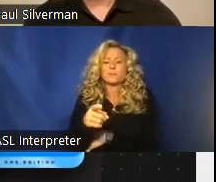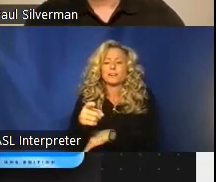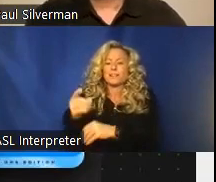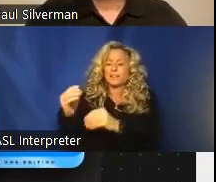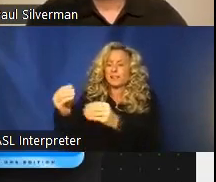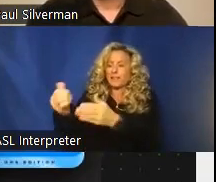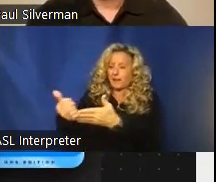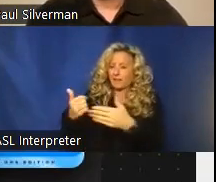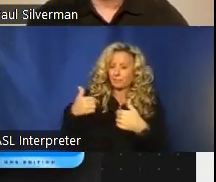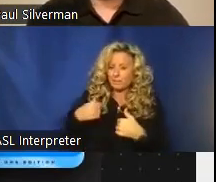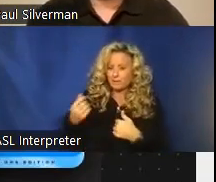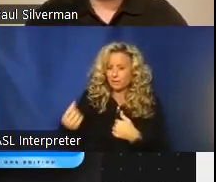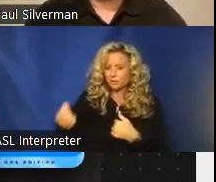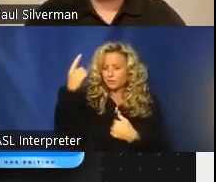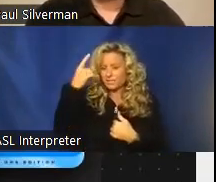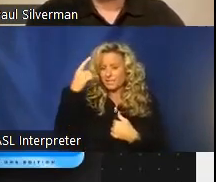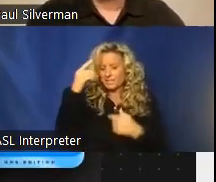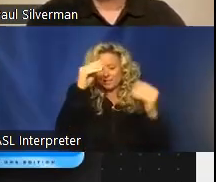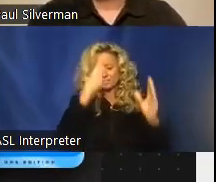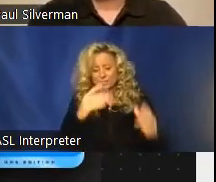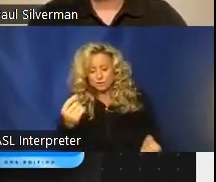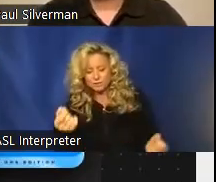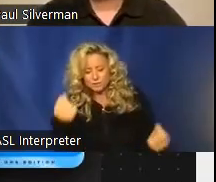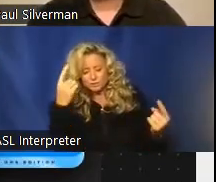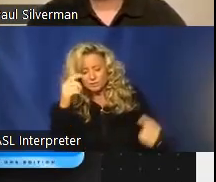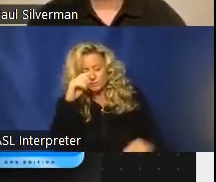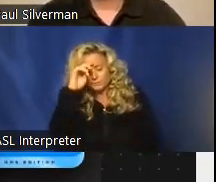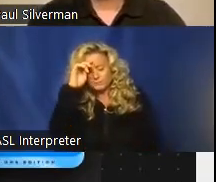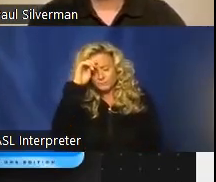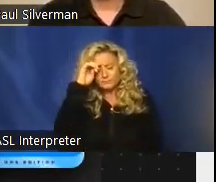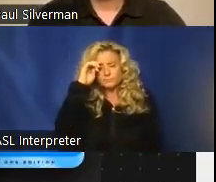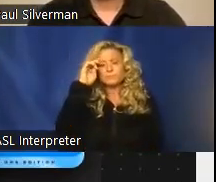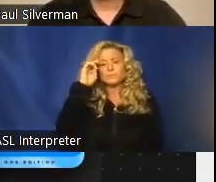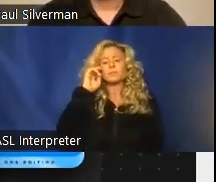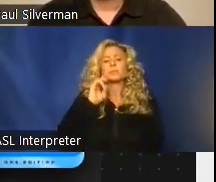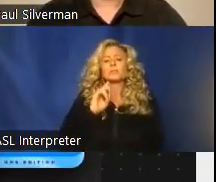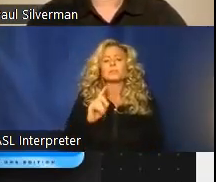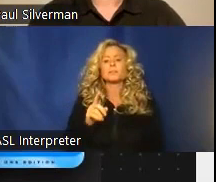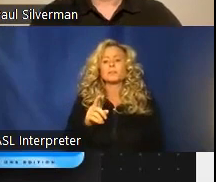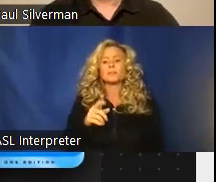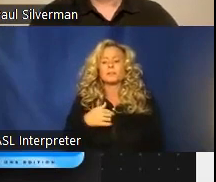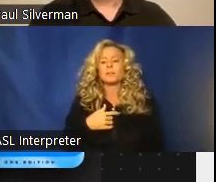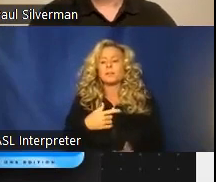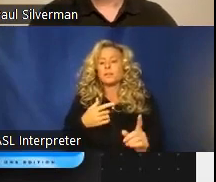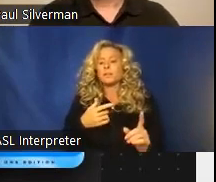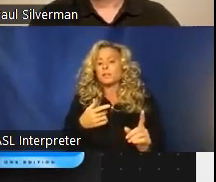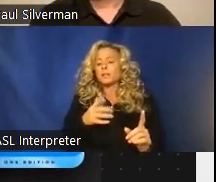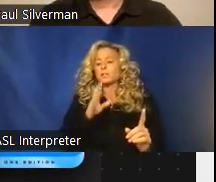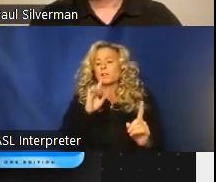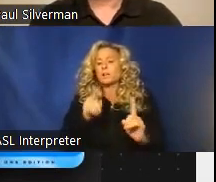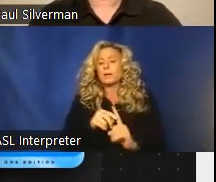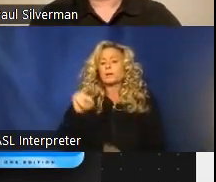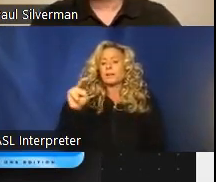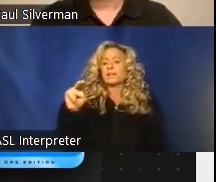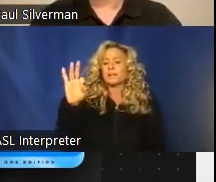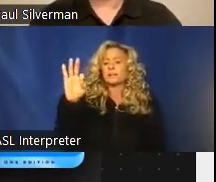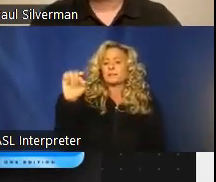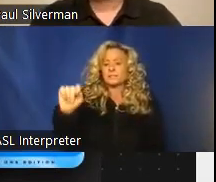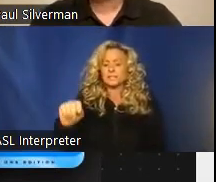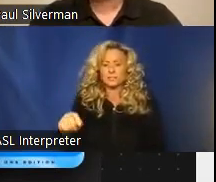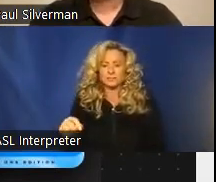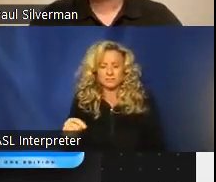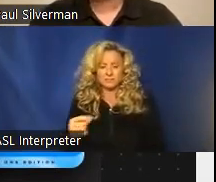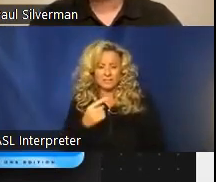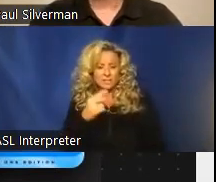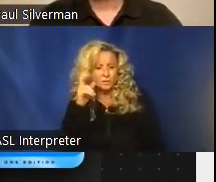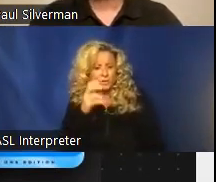students, understand, first of all, whenever someone starts talking about digital cards, they bring up the term NFT. I hear that a